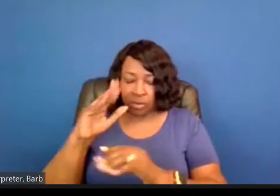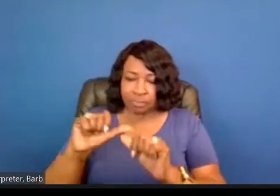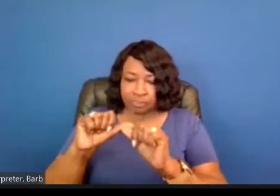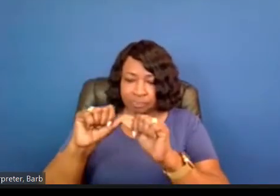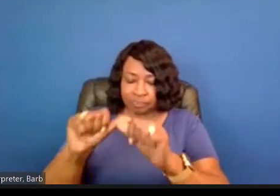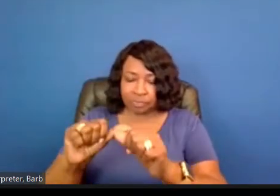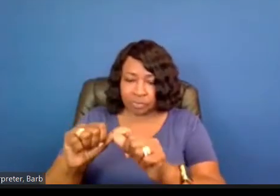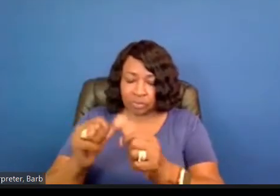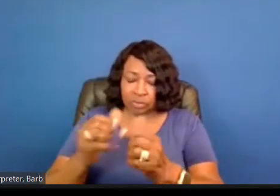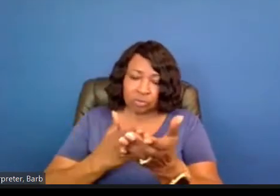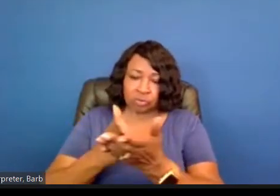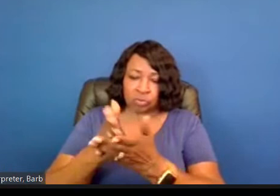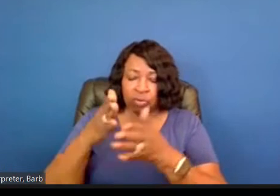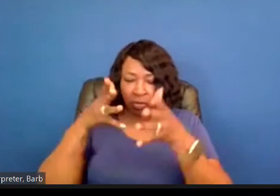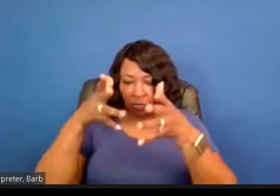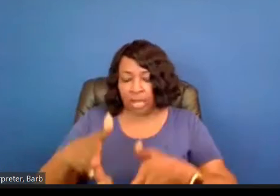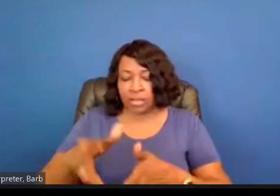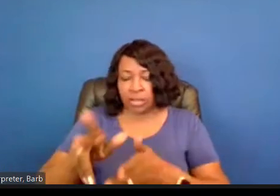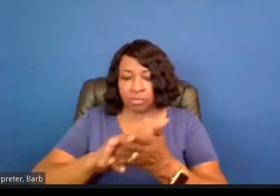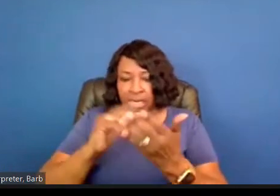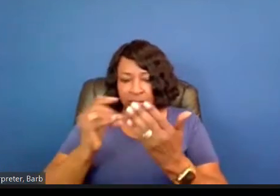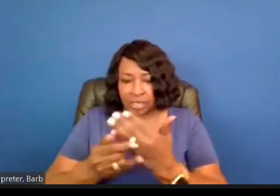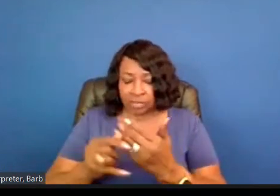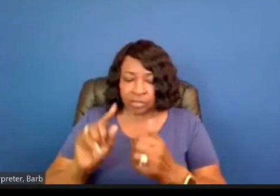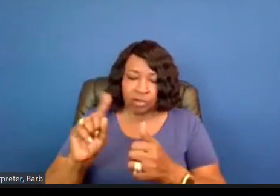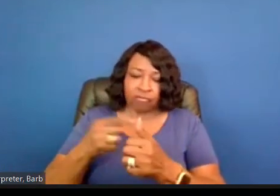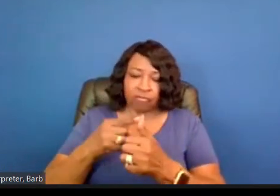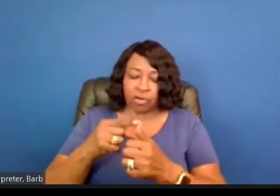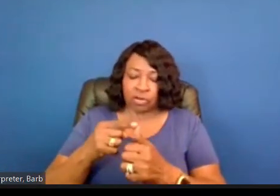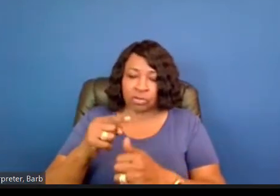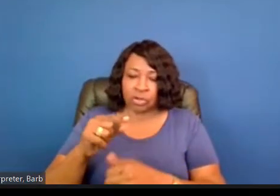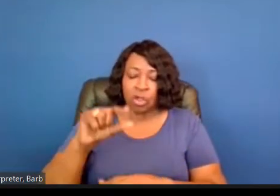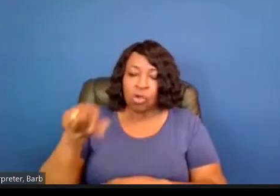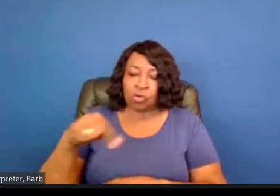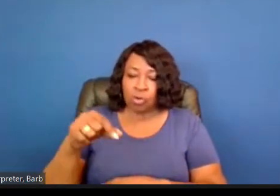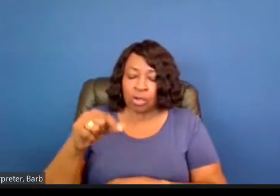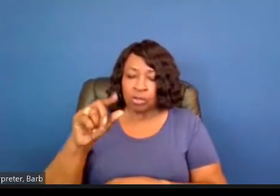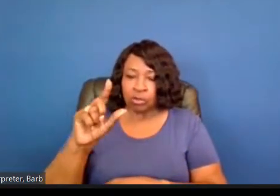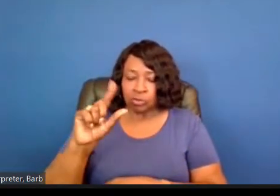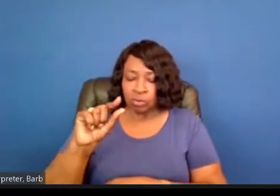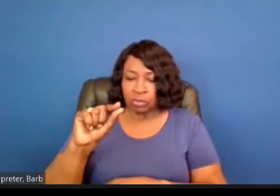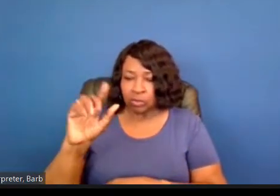up until first quarter 2025, when we hope to have the ribbon cutting for that.